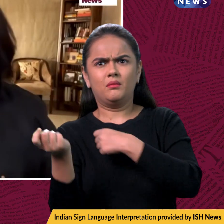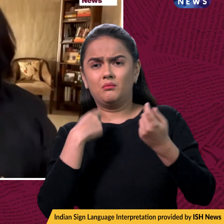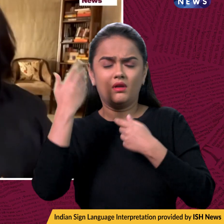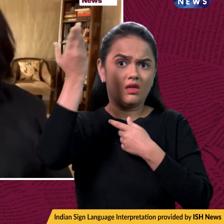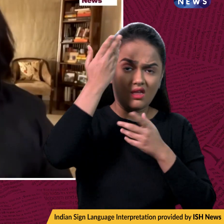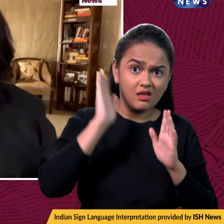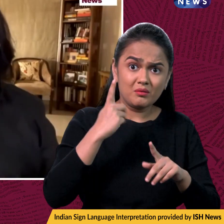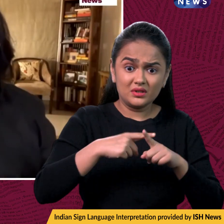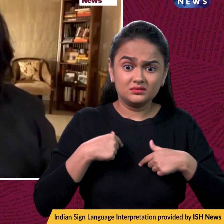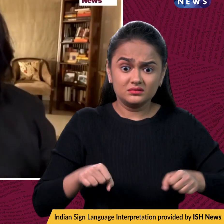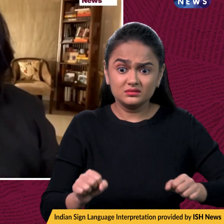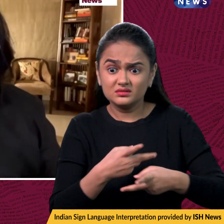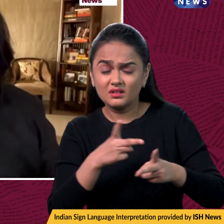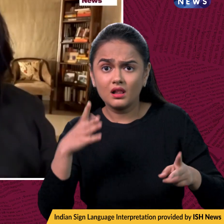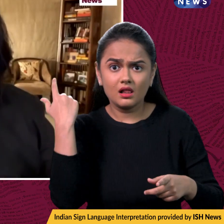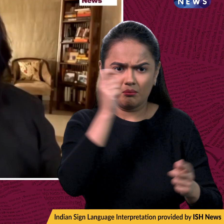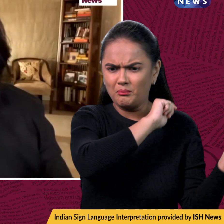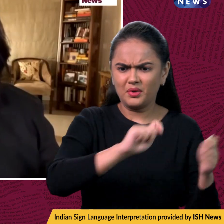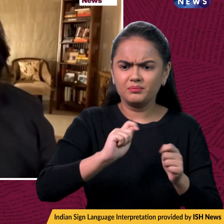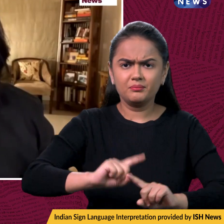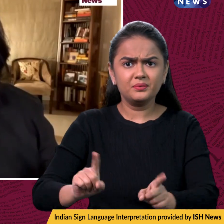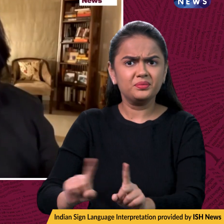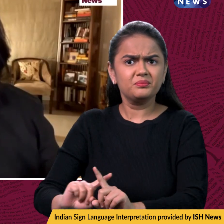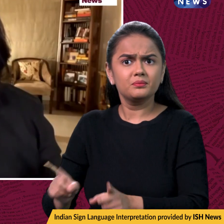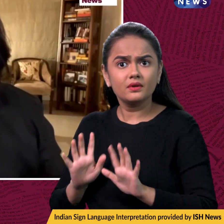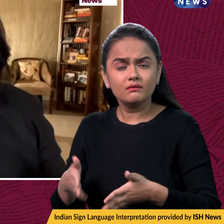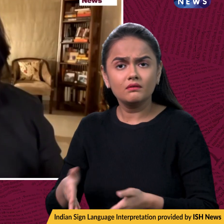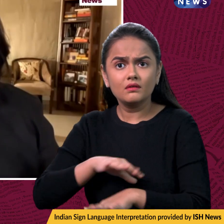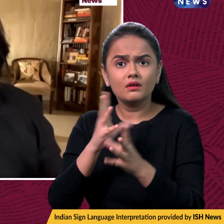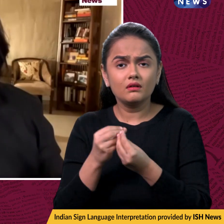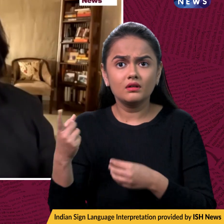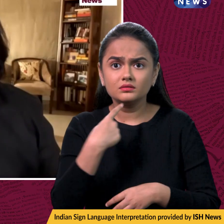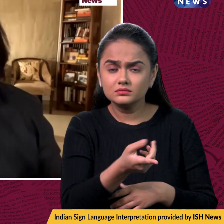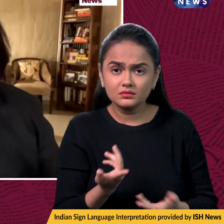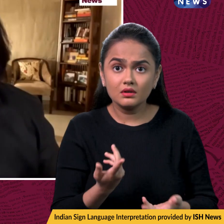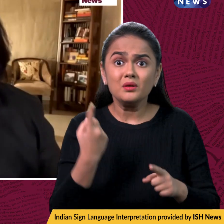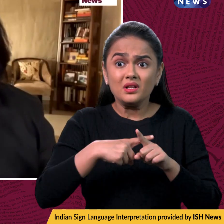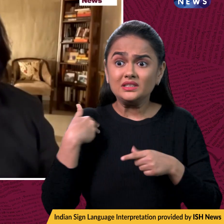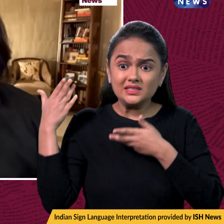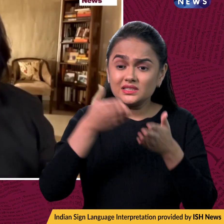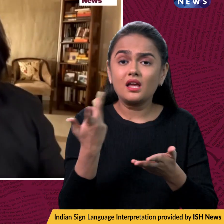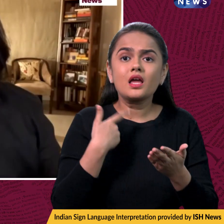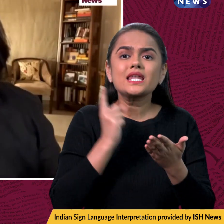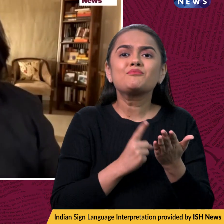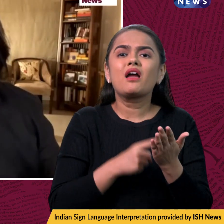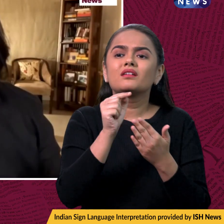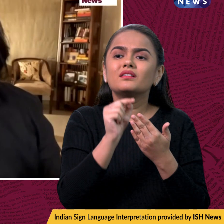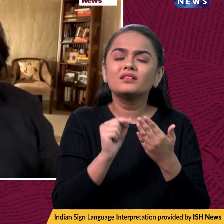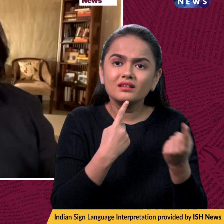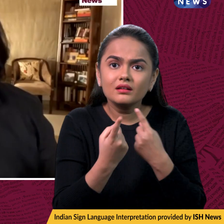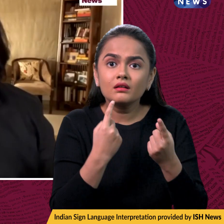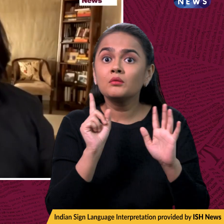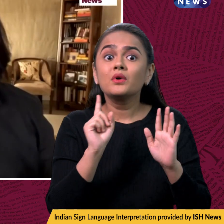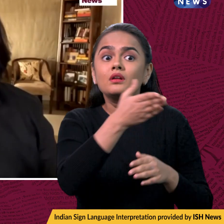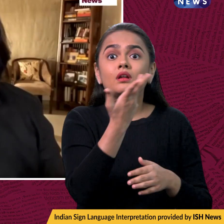Goel said, and I quote, "The ADGP and the Director General of Health Services, Nirman Bhavan, came to discuss the demands, but the ITO